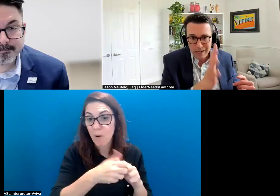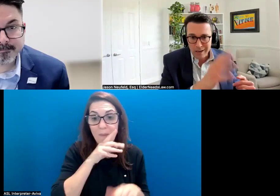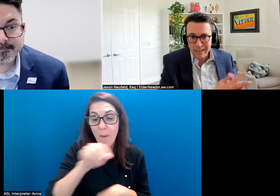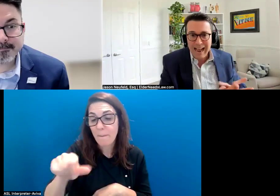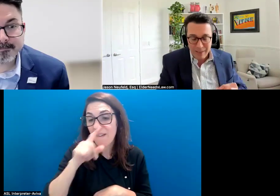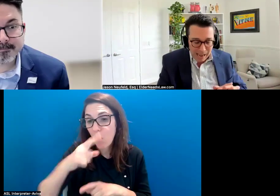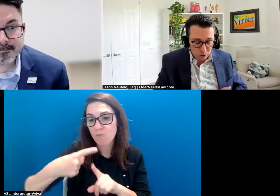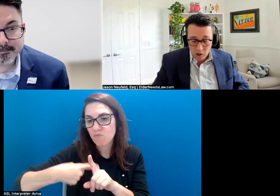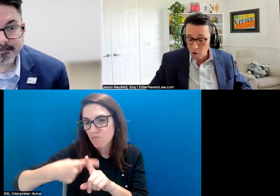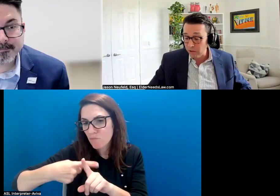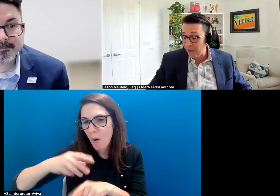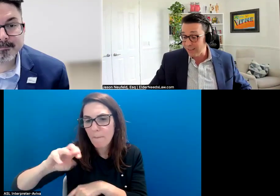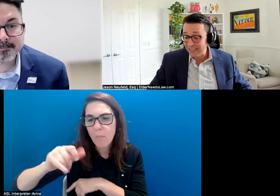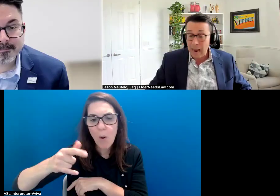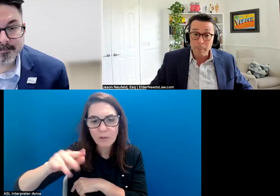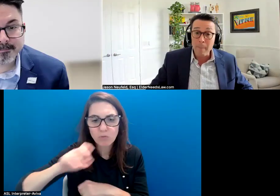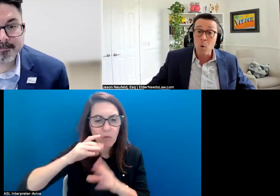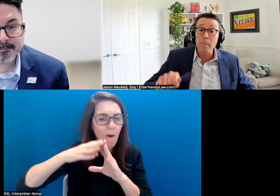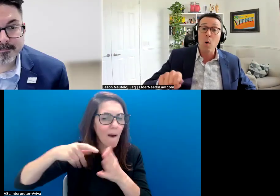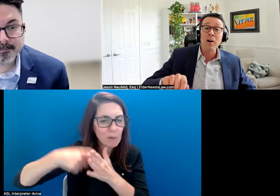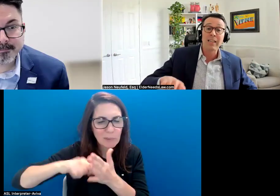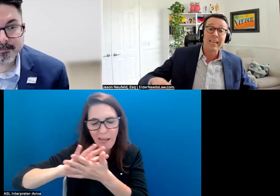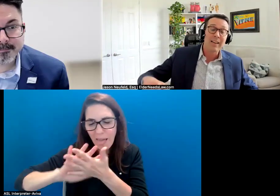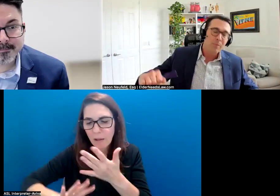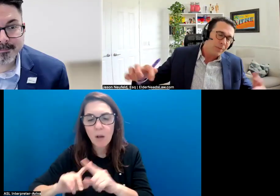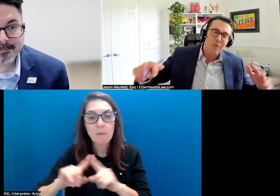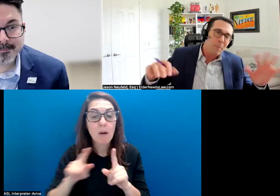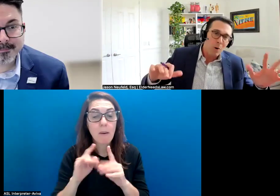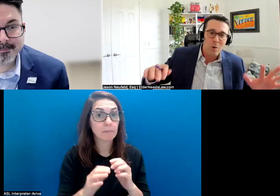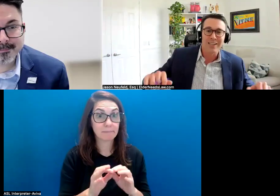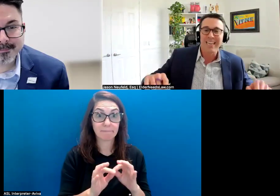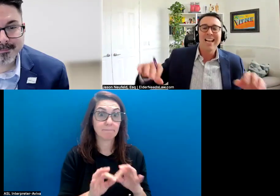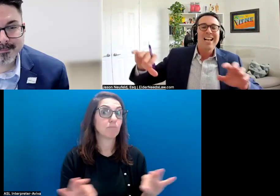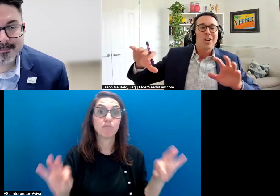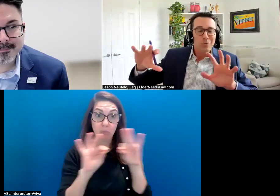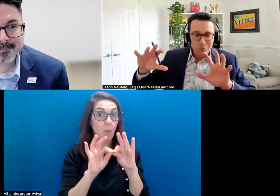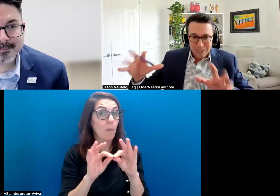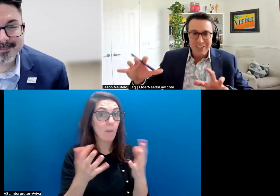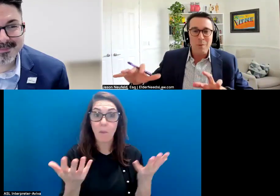for the housing costs and things like that. But more importantly, well, not more importantly,